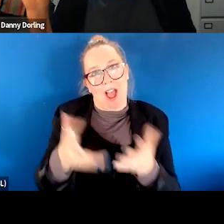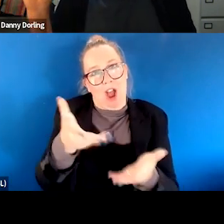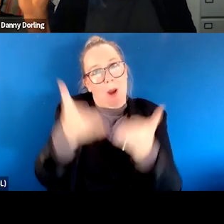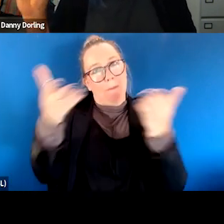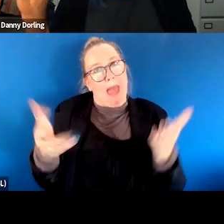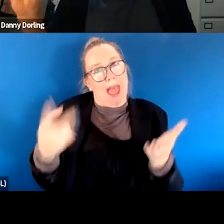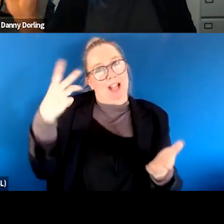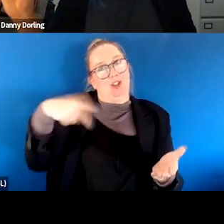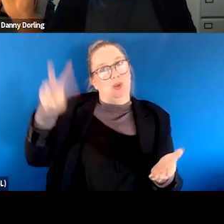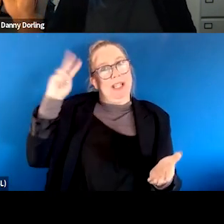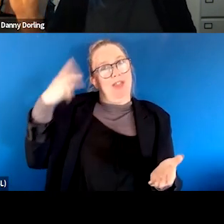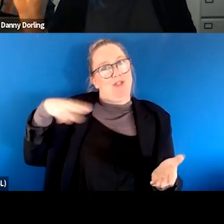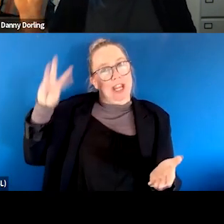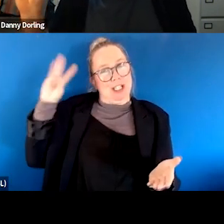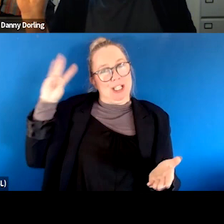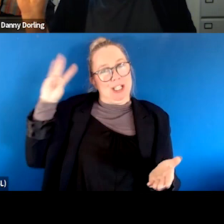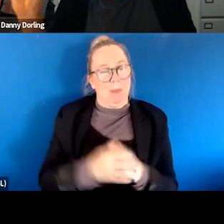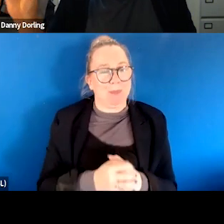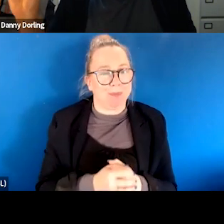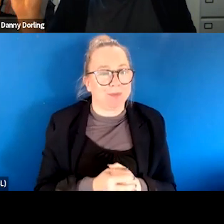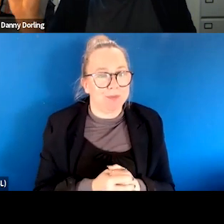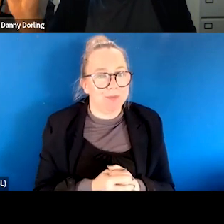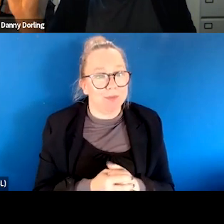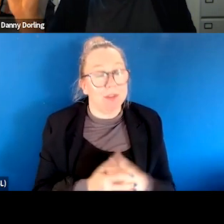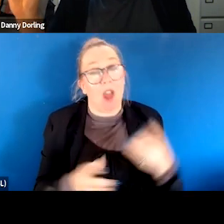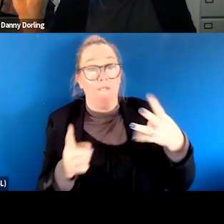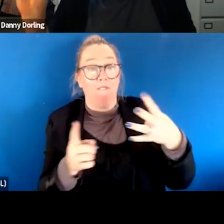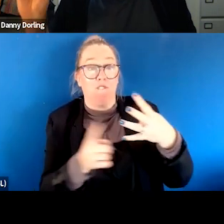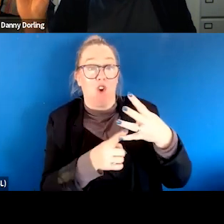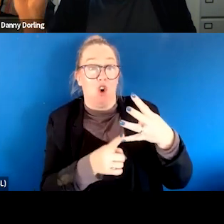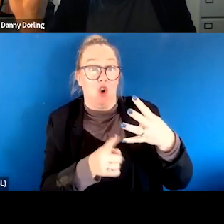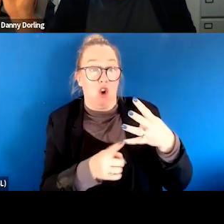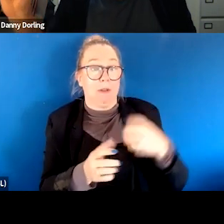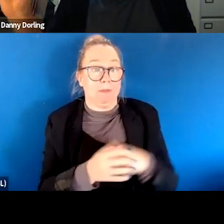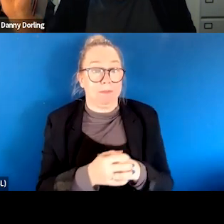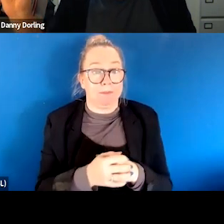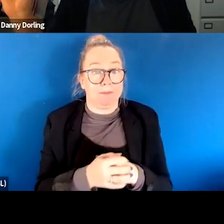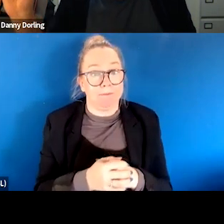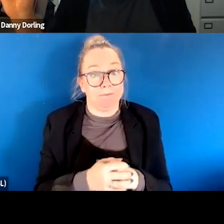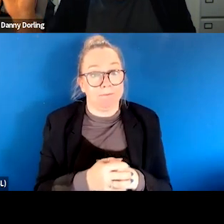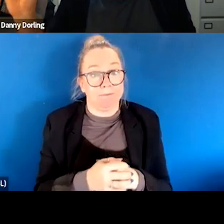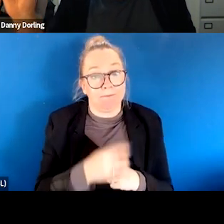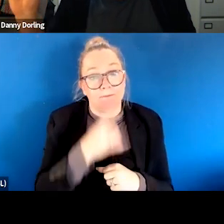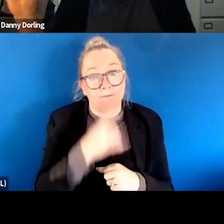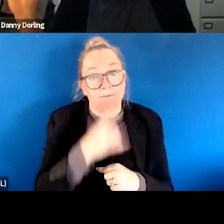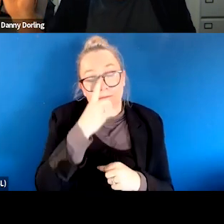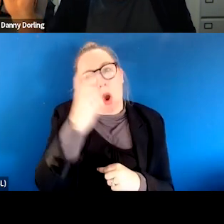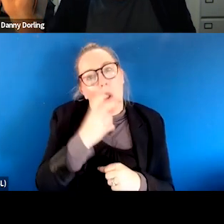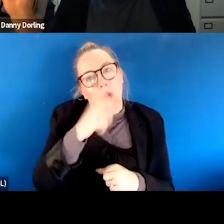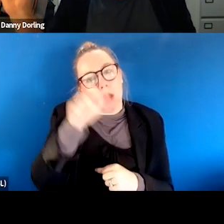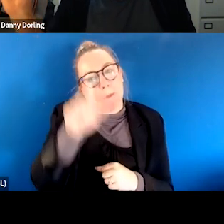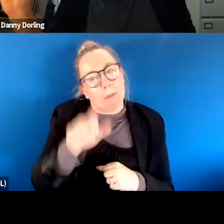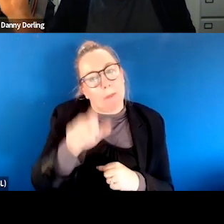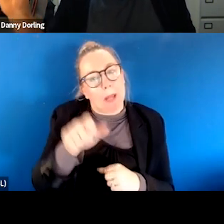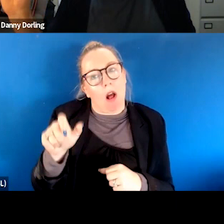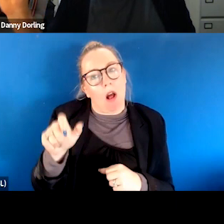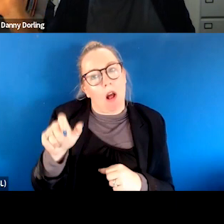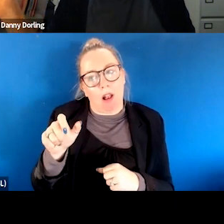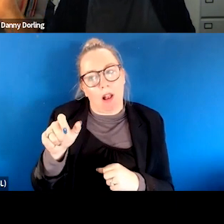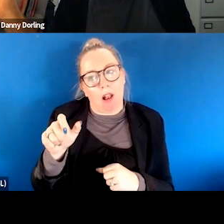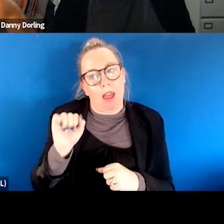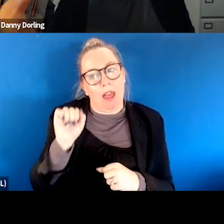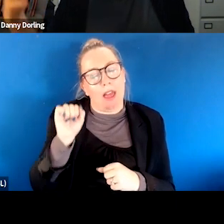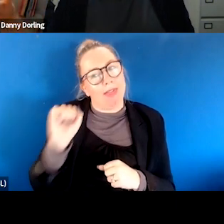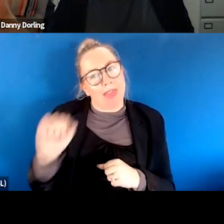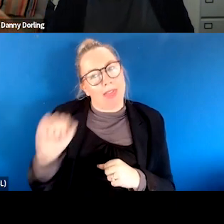Fourthly, for a substantial number of people, especially for those who are old and those who become old, life isn't going to be quite like it was